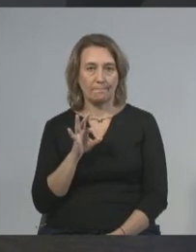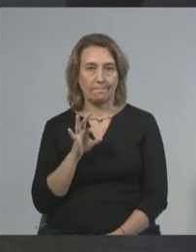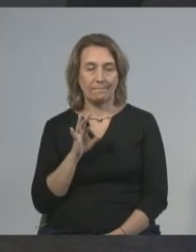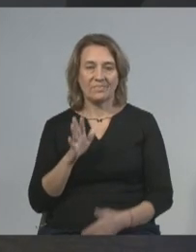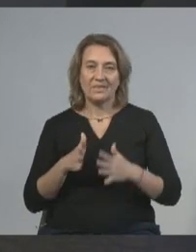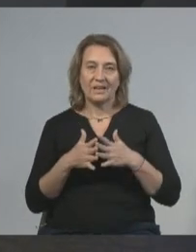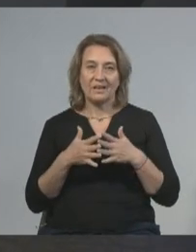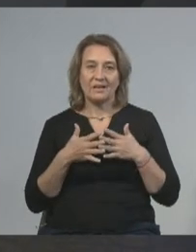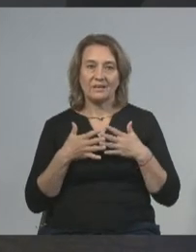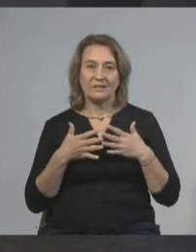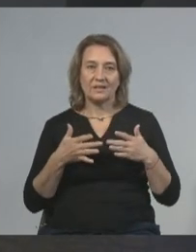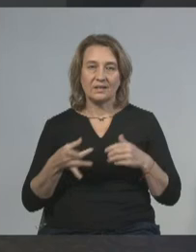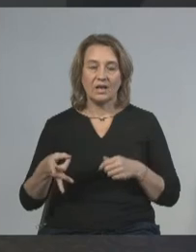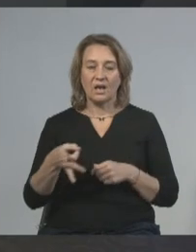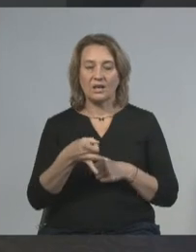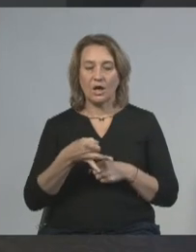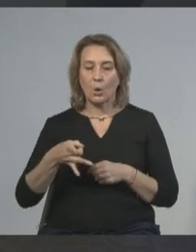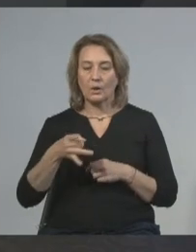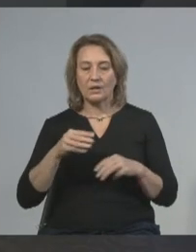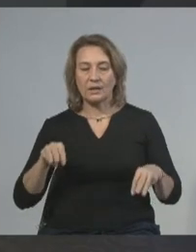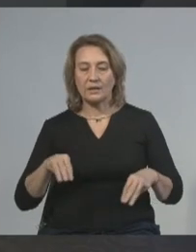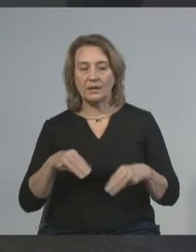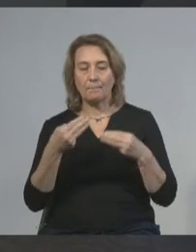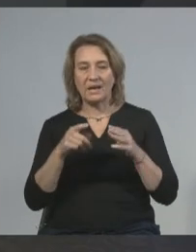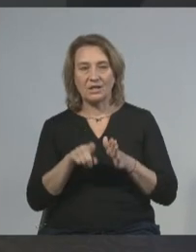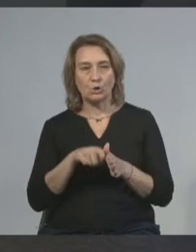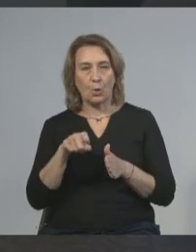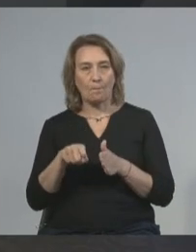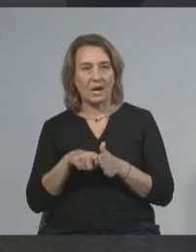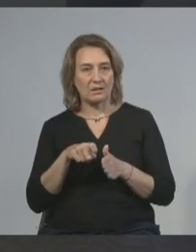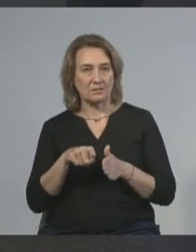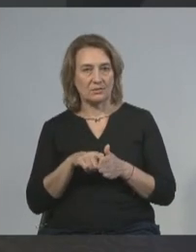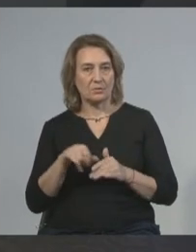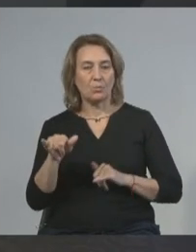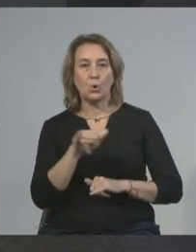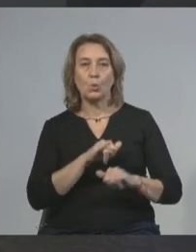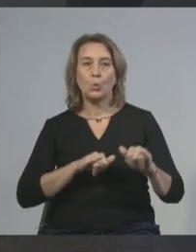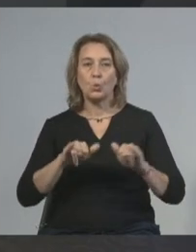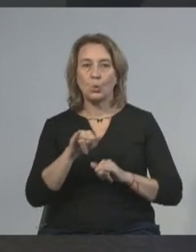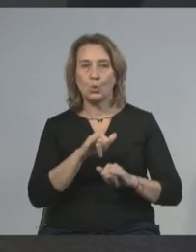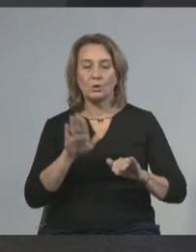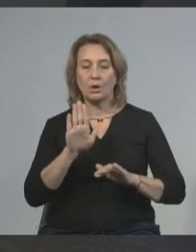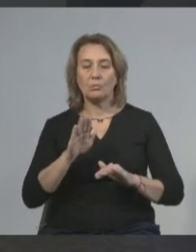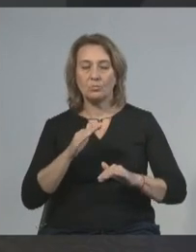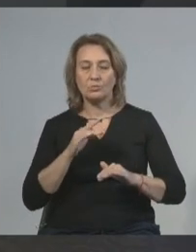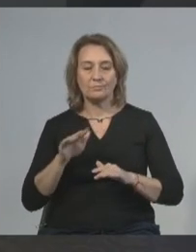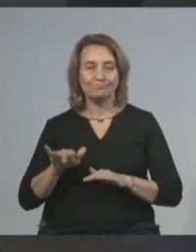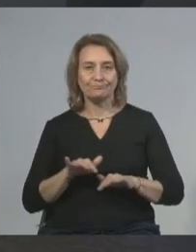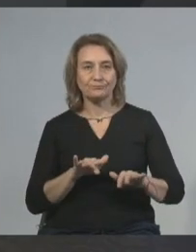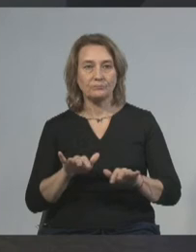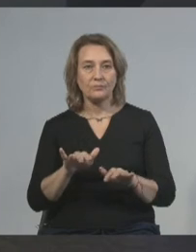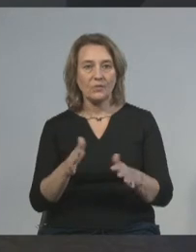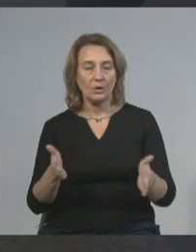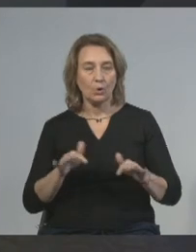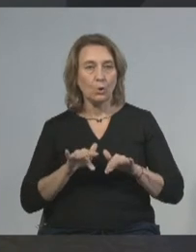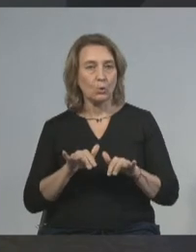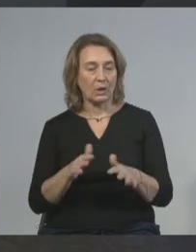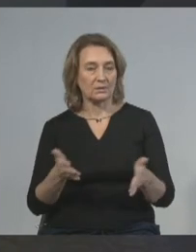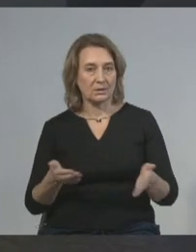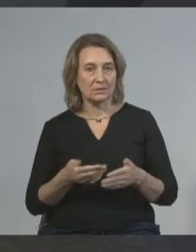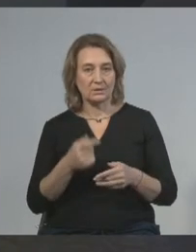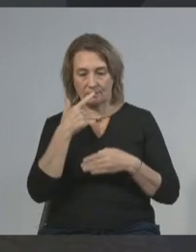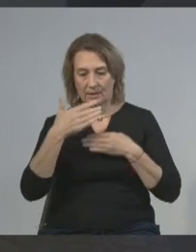valerie what do you think about small regional media of donbass and where we all heading